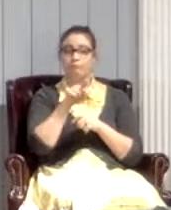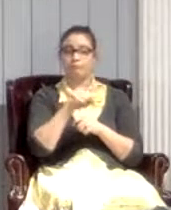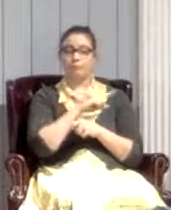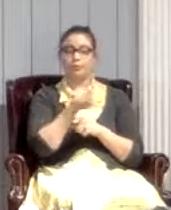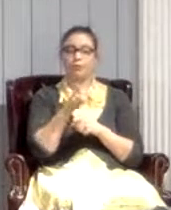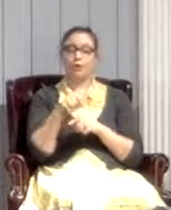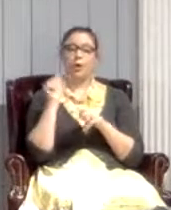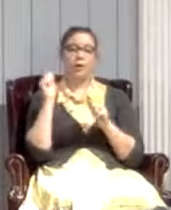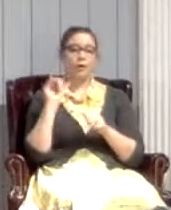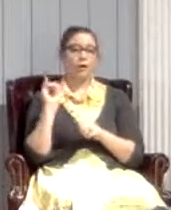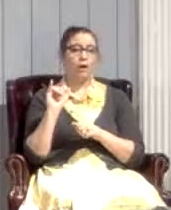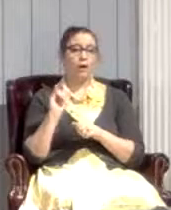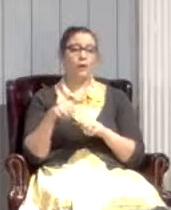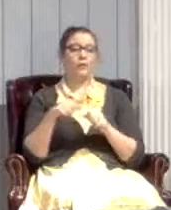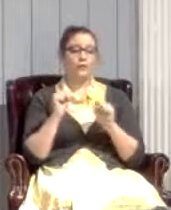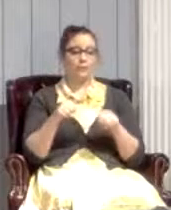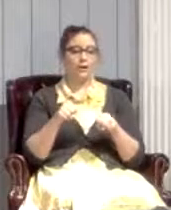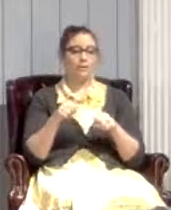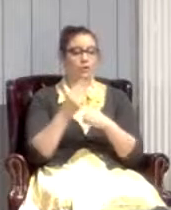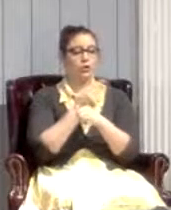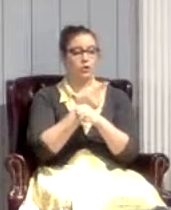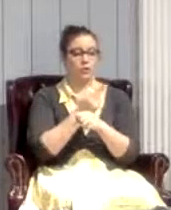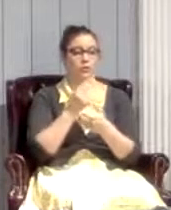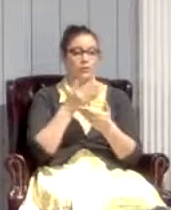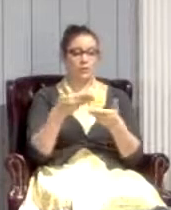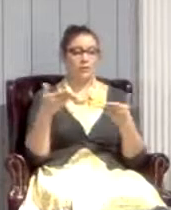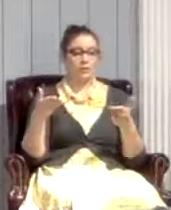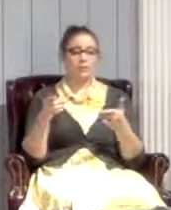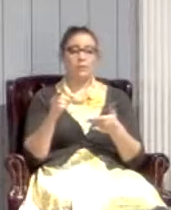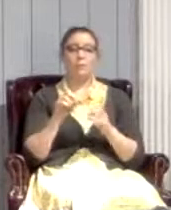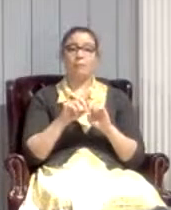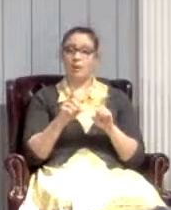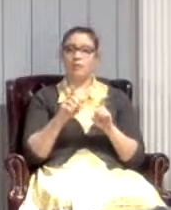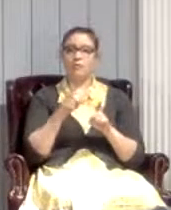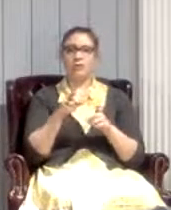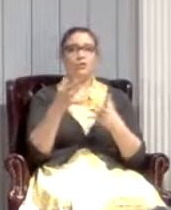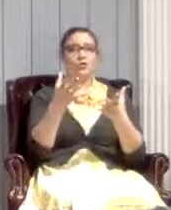tell you, you should covet a preacher who